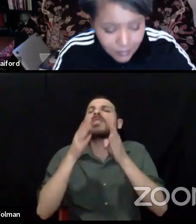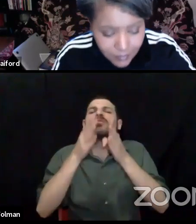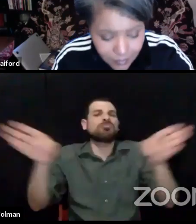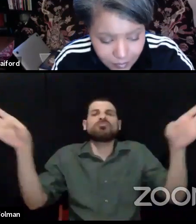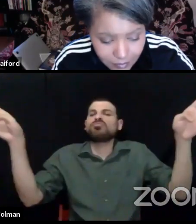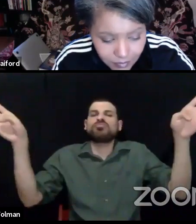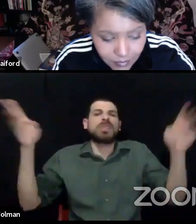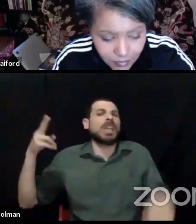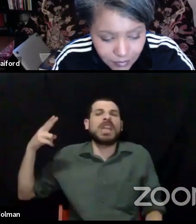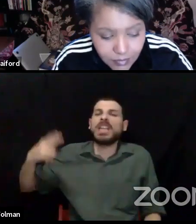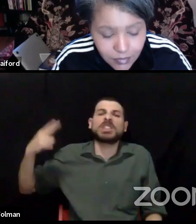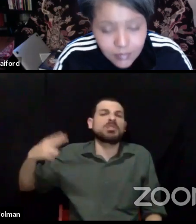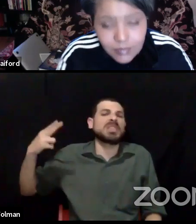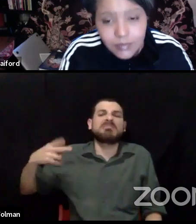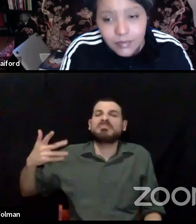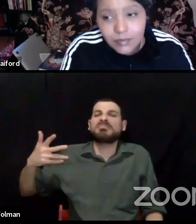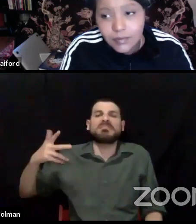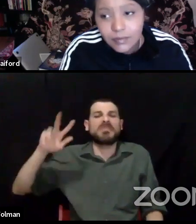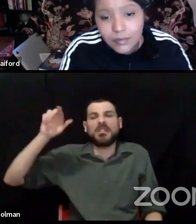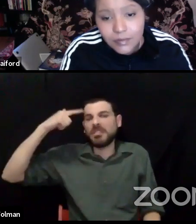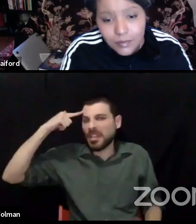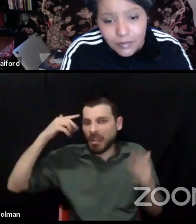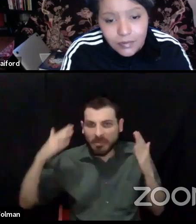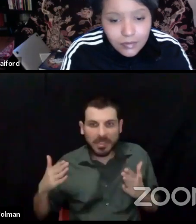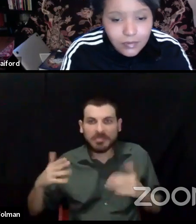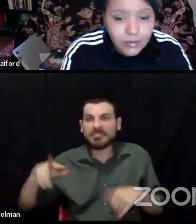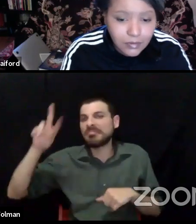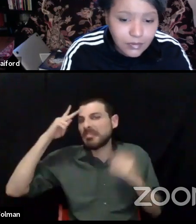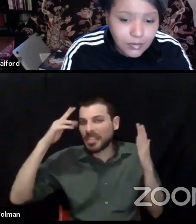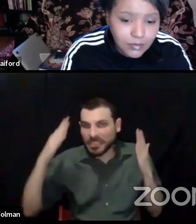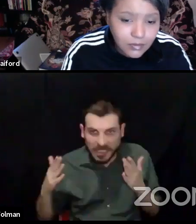historically been holding positions of power mm-hmm. in the state.